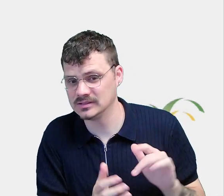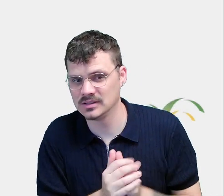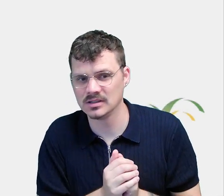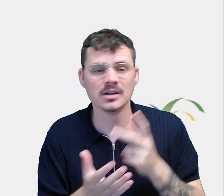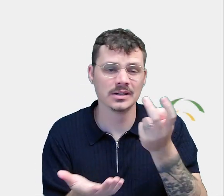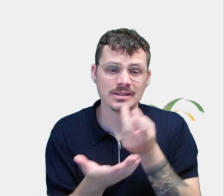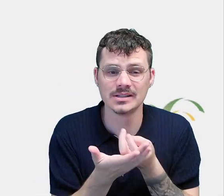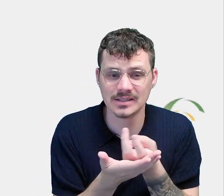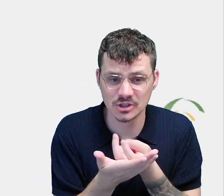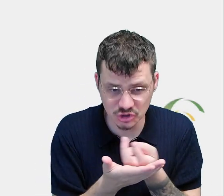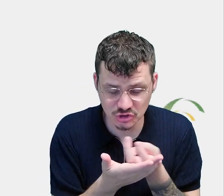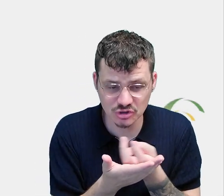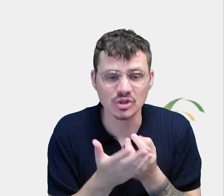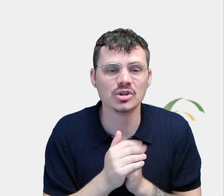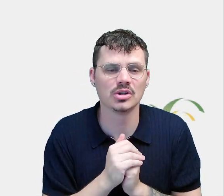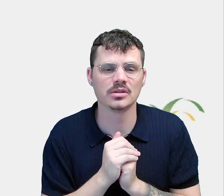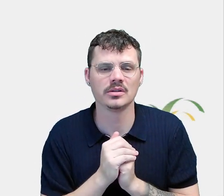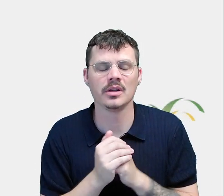seizures,